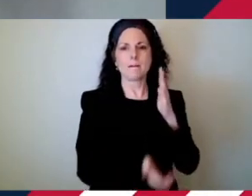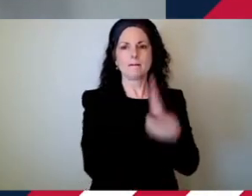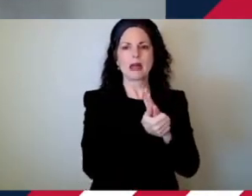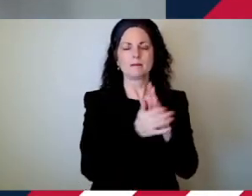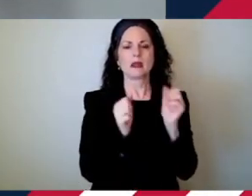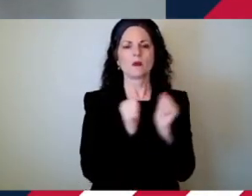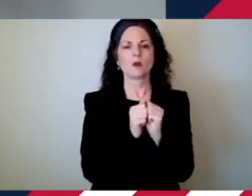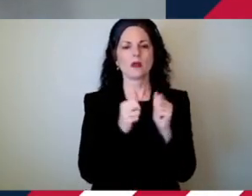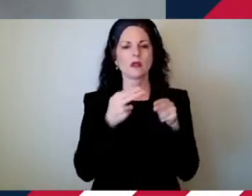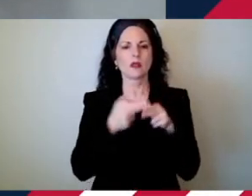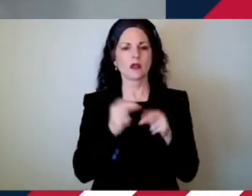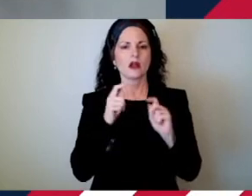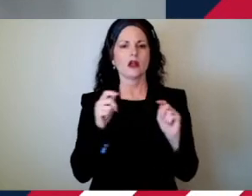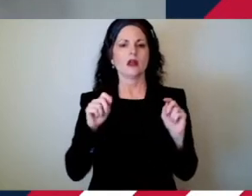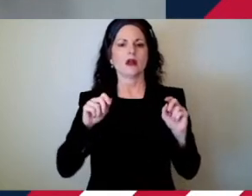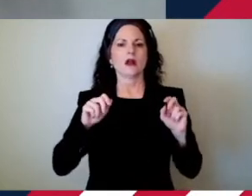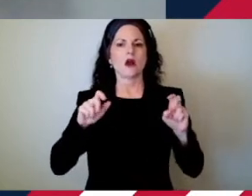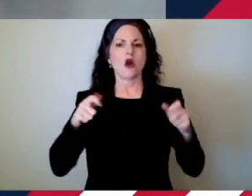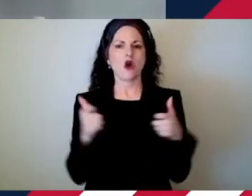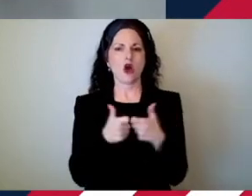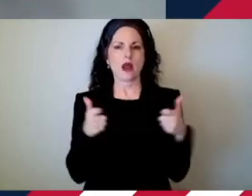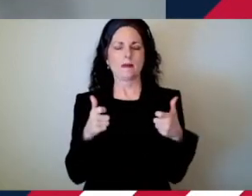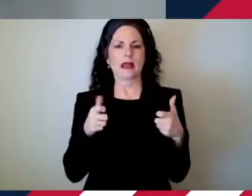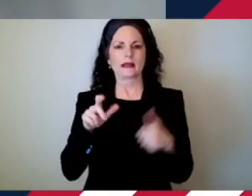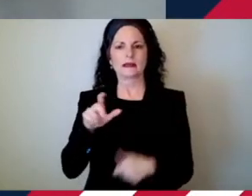I recognize Maggie Wenderly.